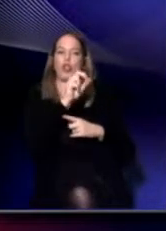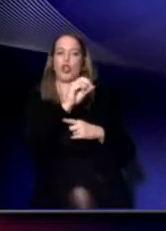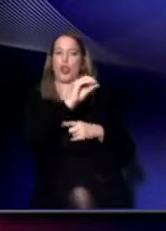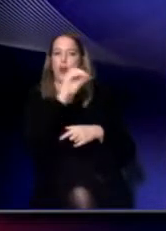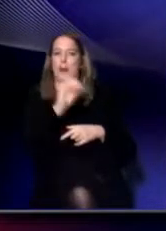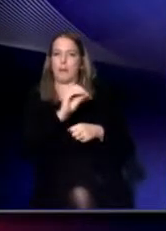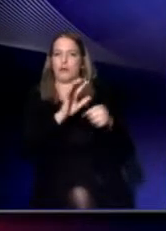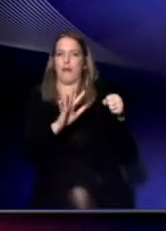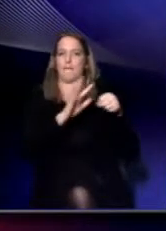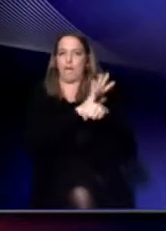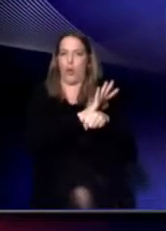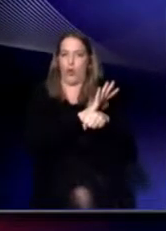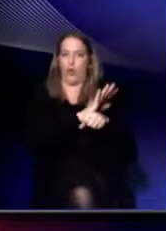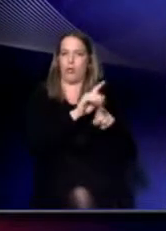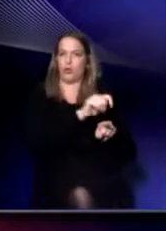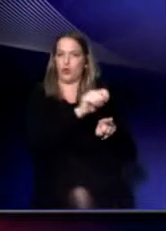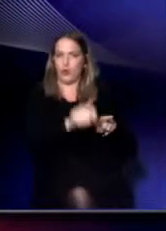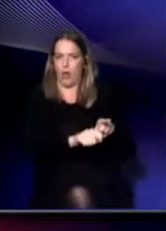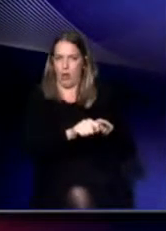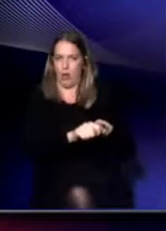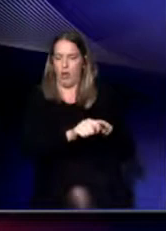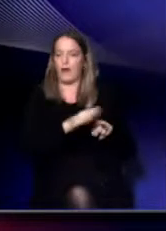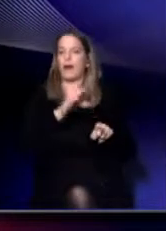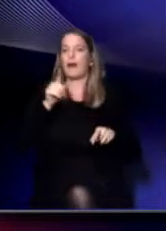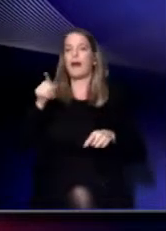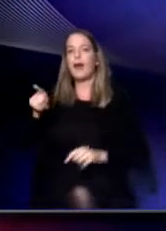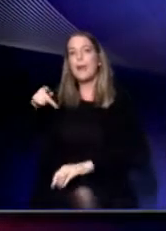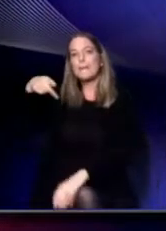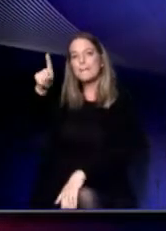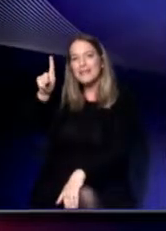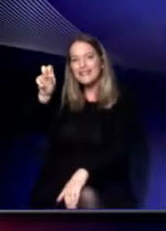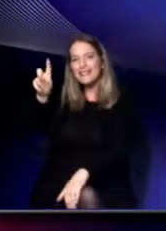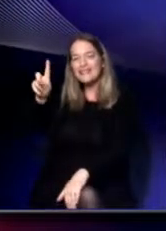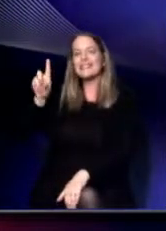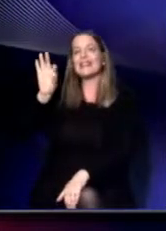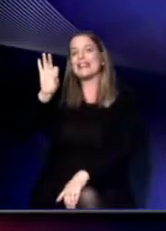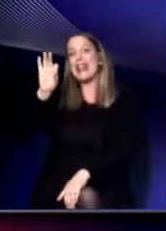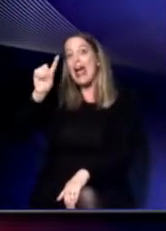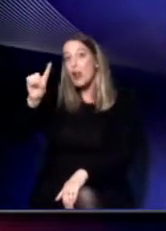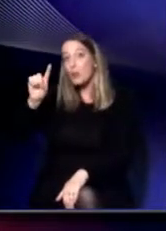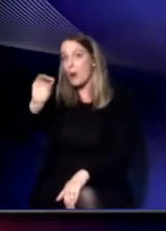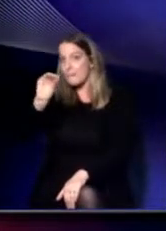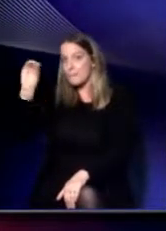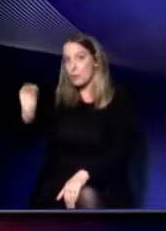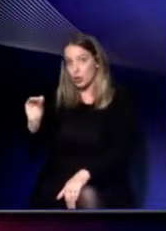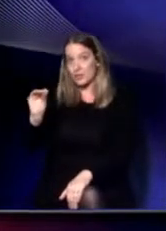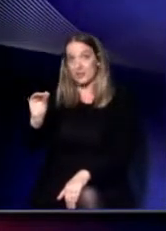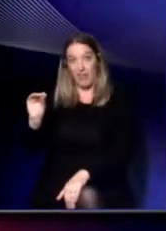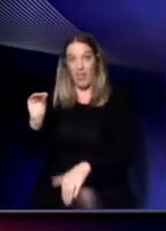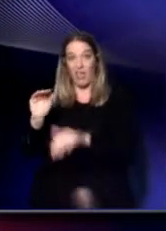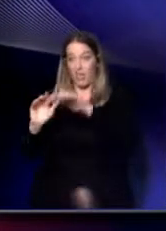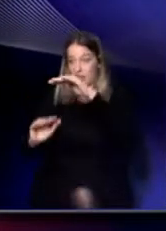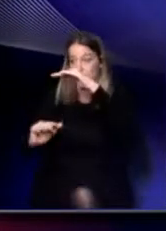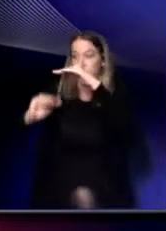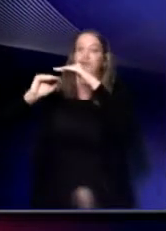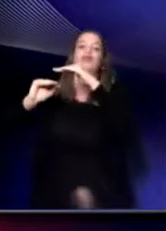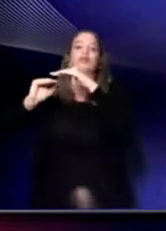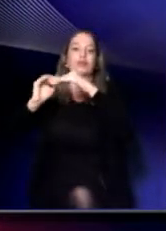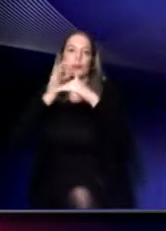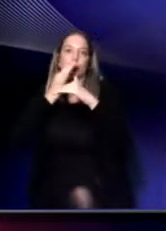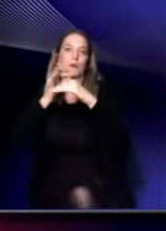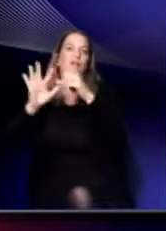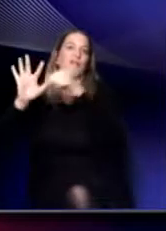in Tucson. PDSD has 91% capacity.